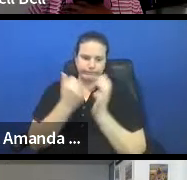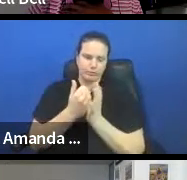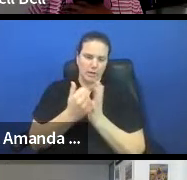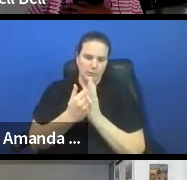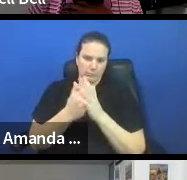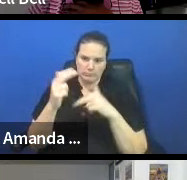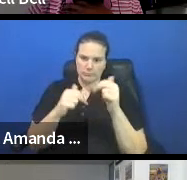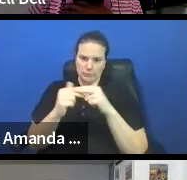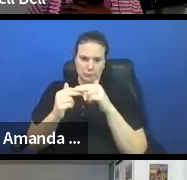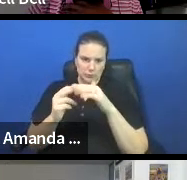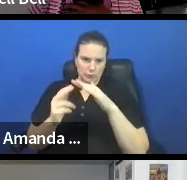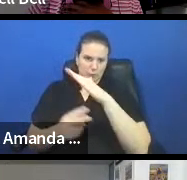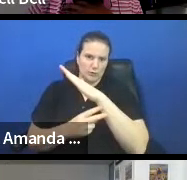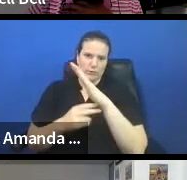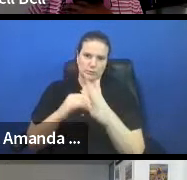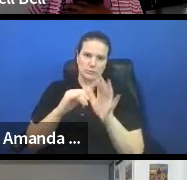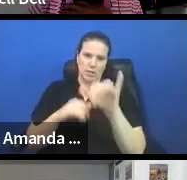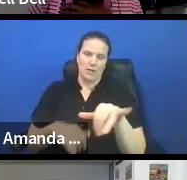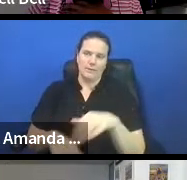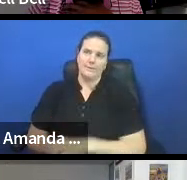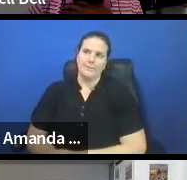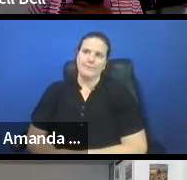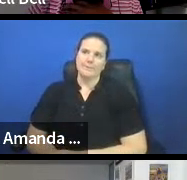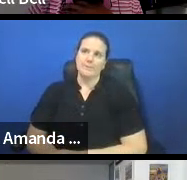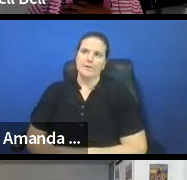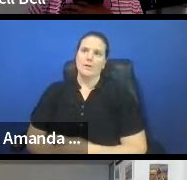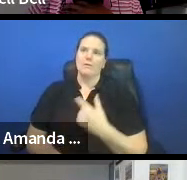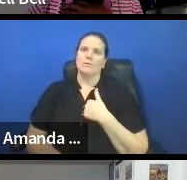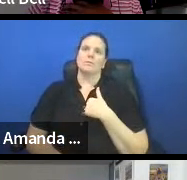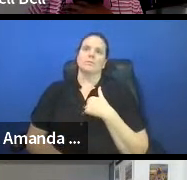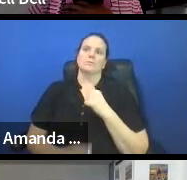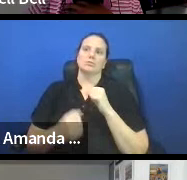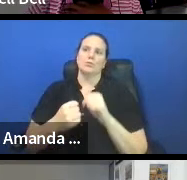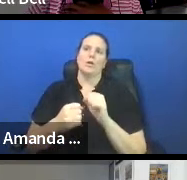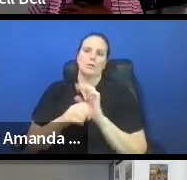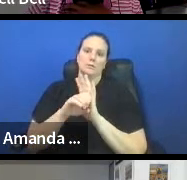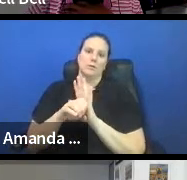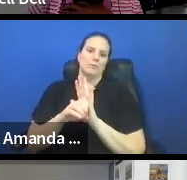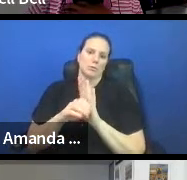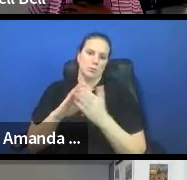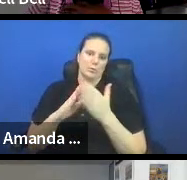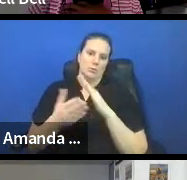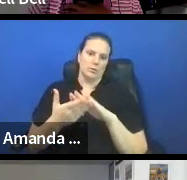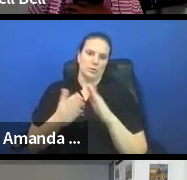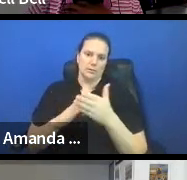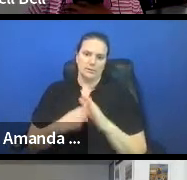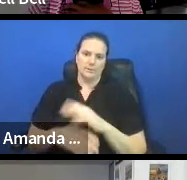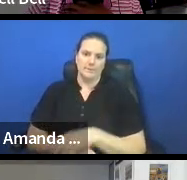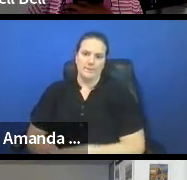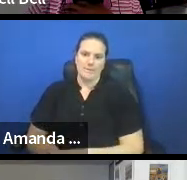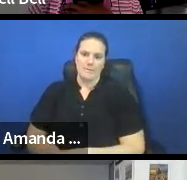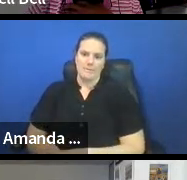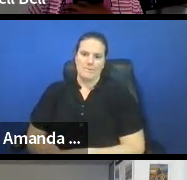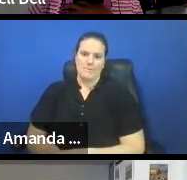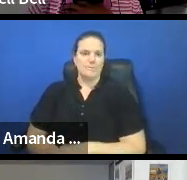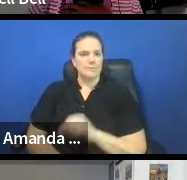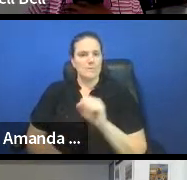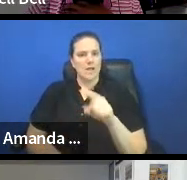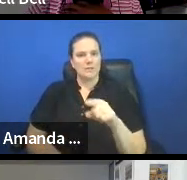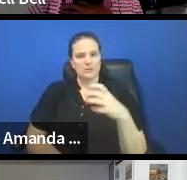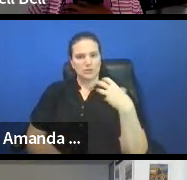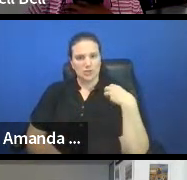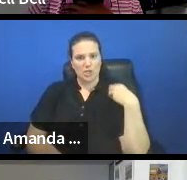bridge. So this, for me, is a strong example of community. And may I ask